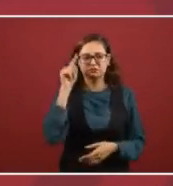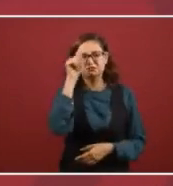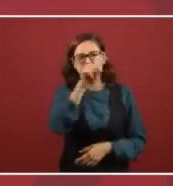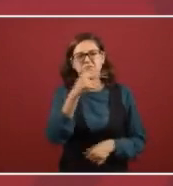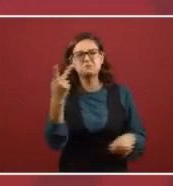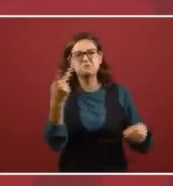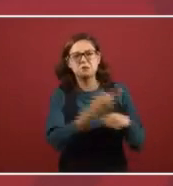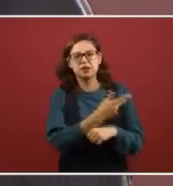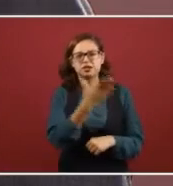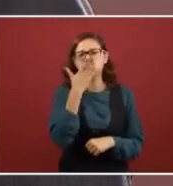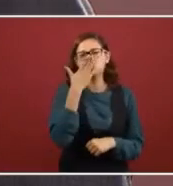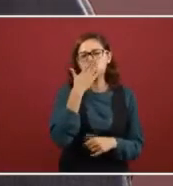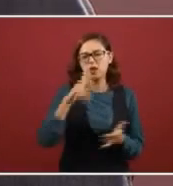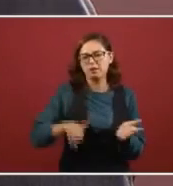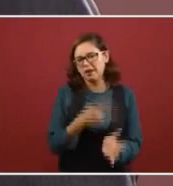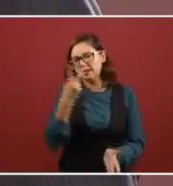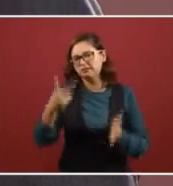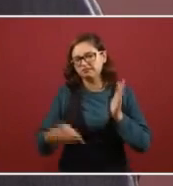to inform